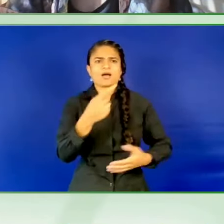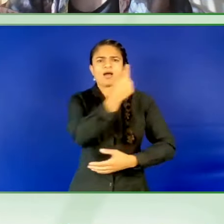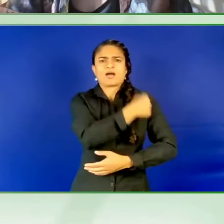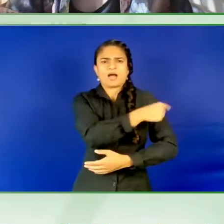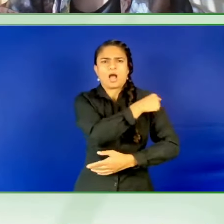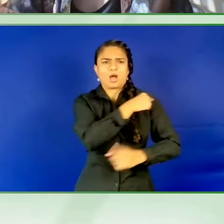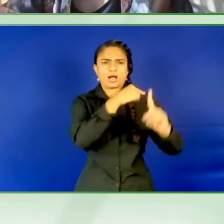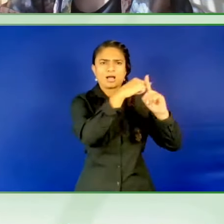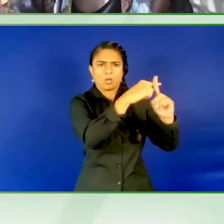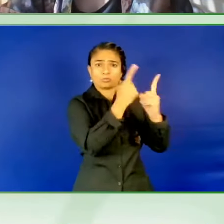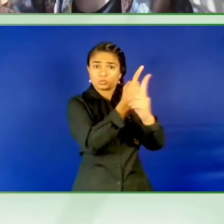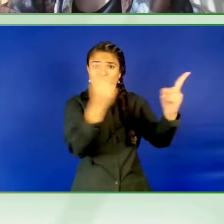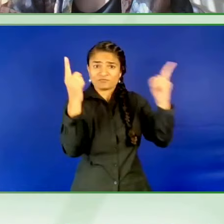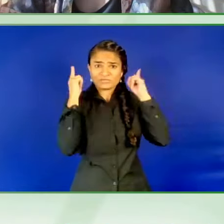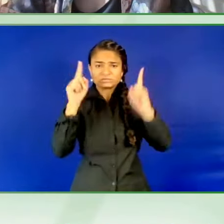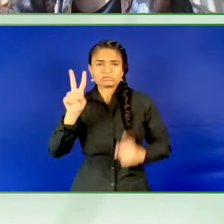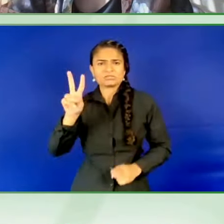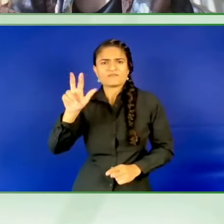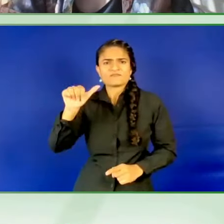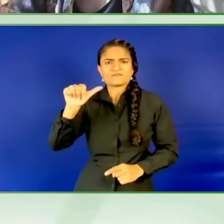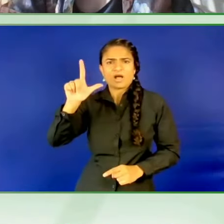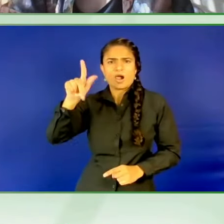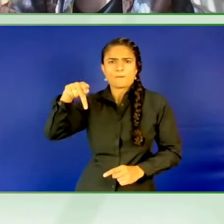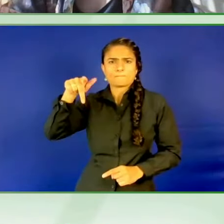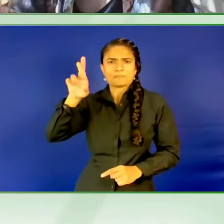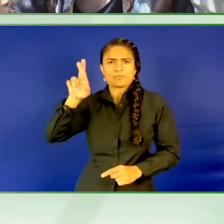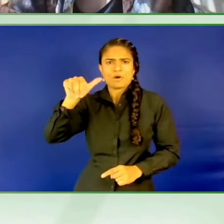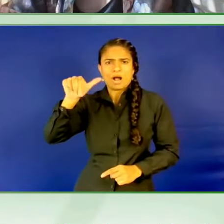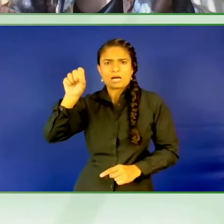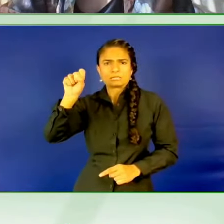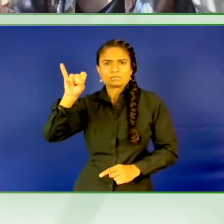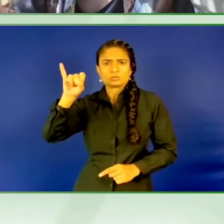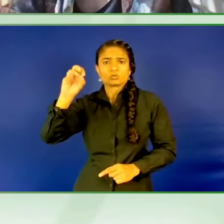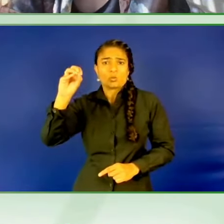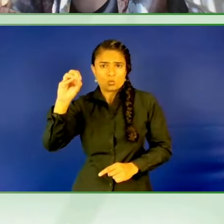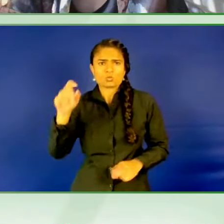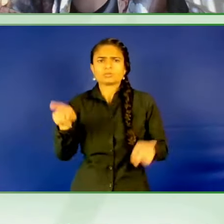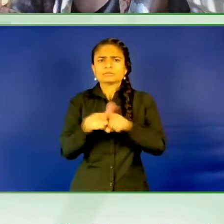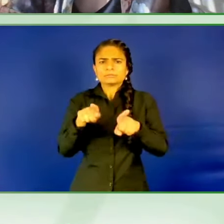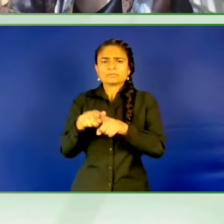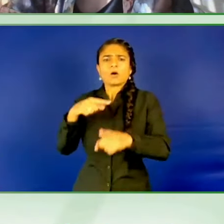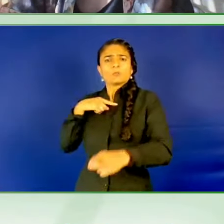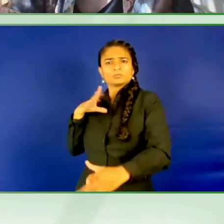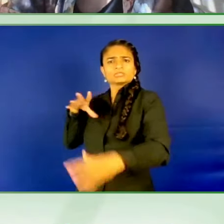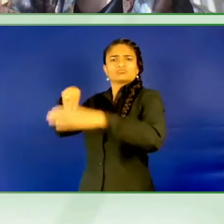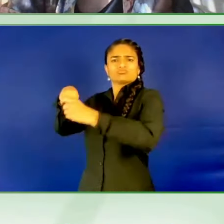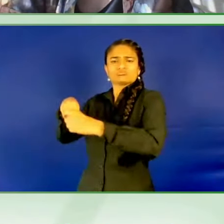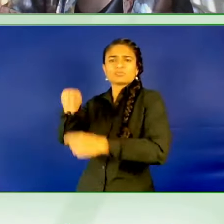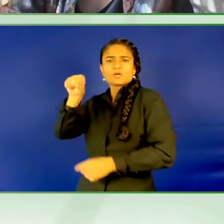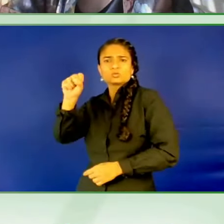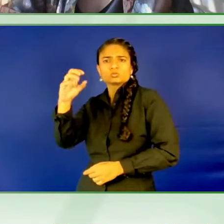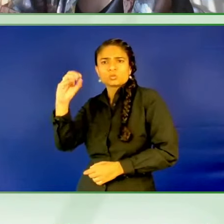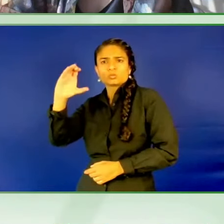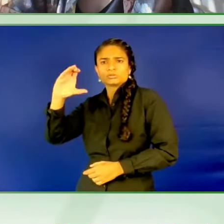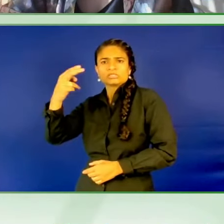can see the logos here and a picture of myself. I'm a smiling brunette with long hair. Now it's a bit shorter.